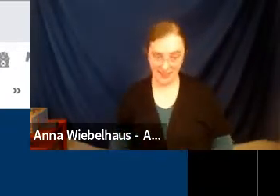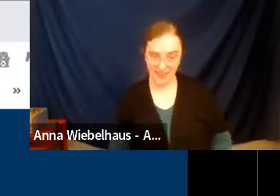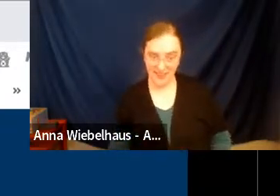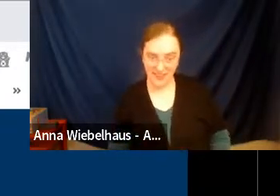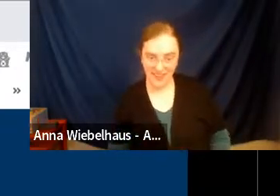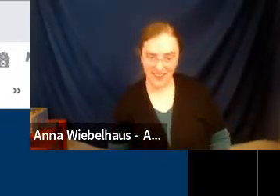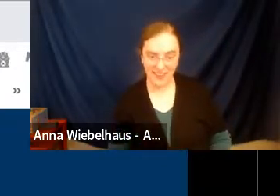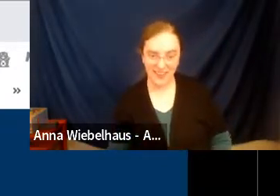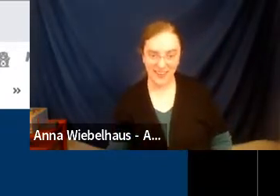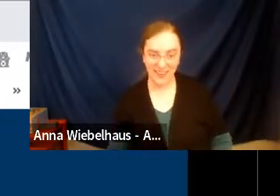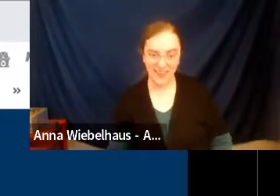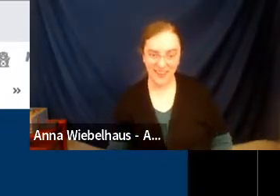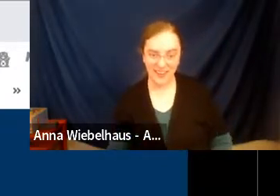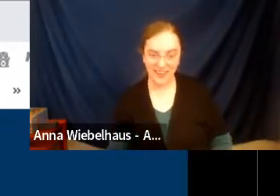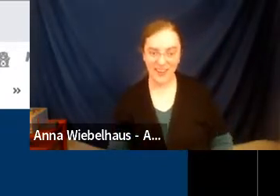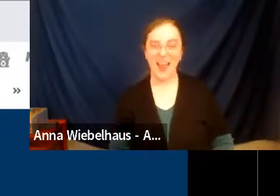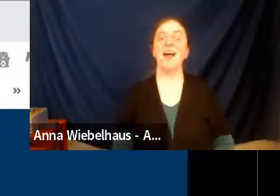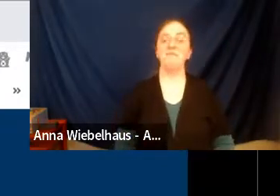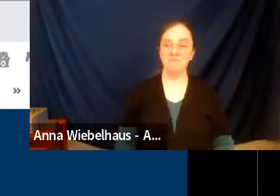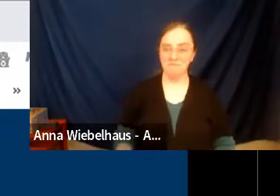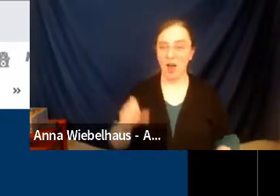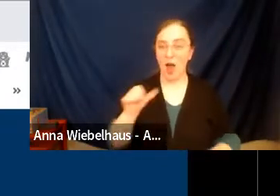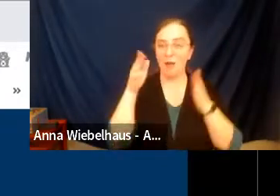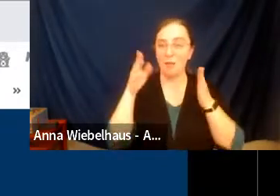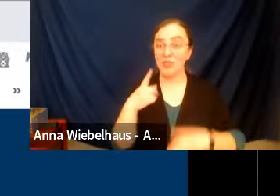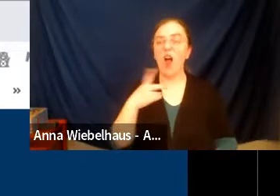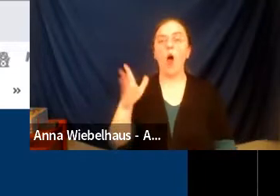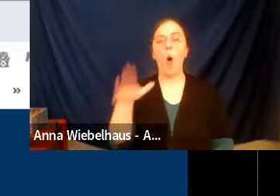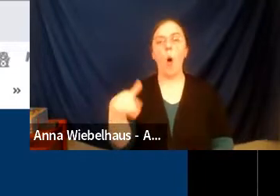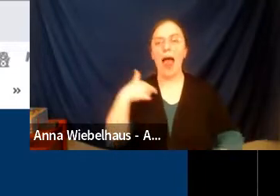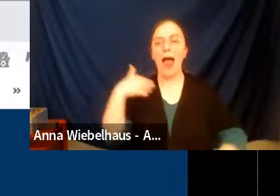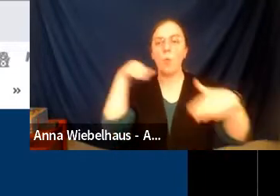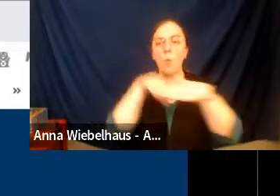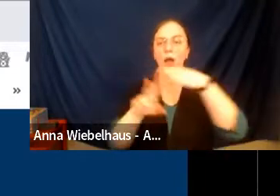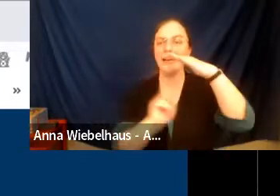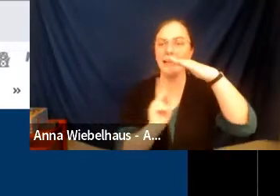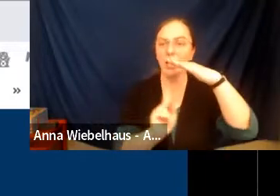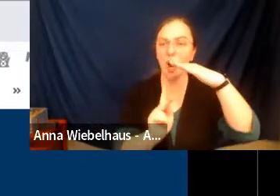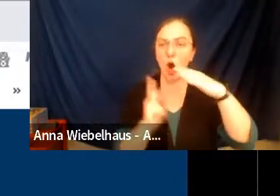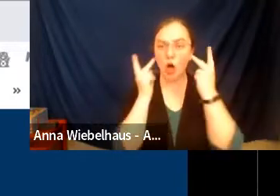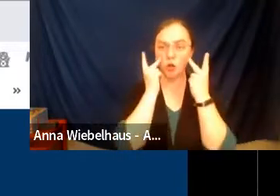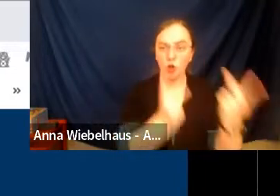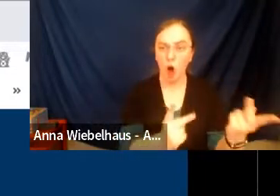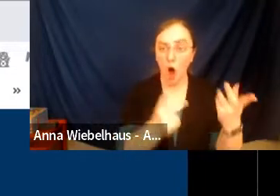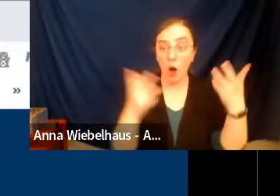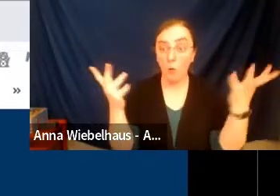your classroom. Thank you, Heather.